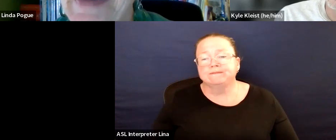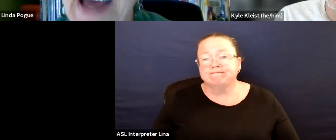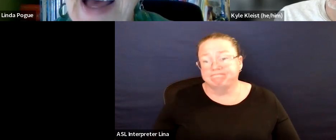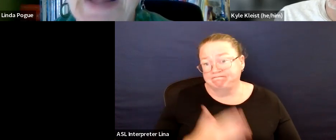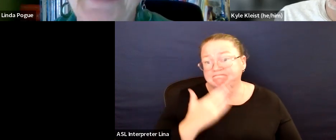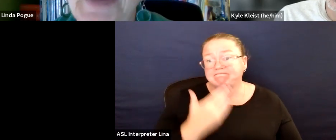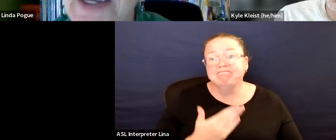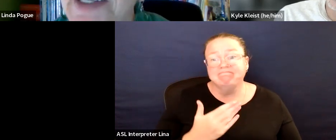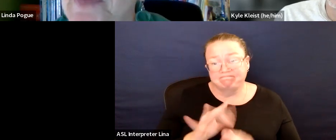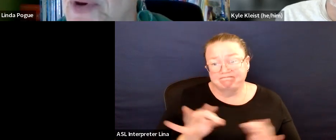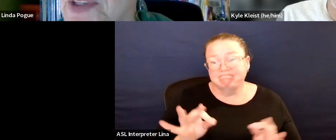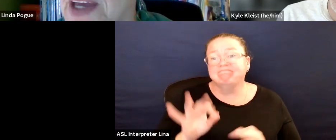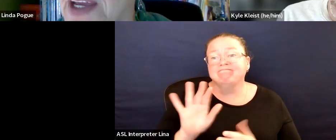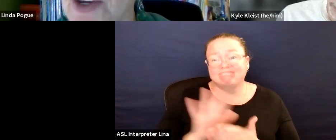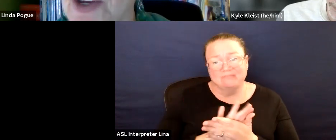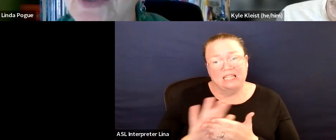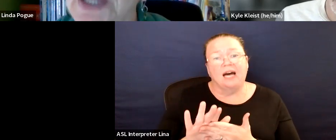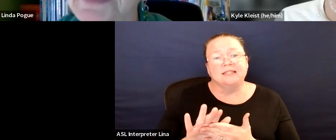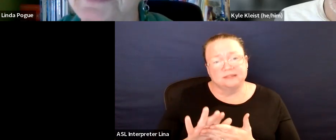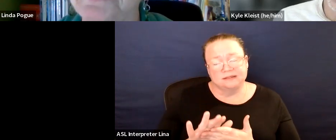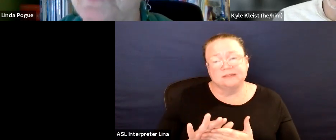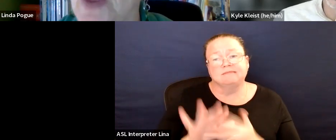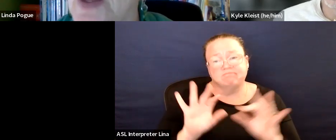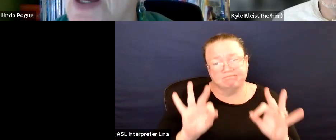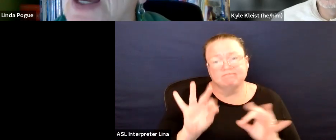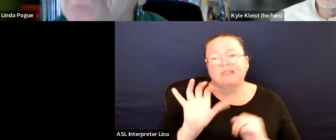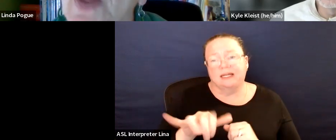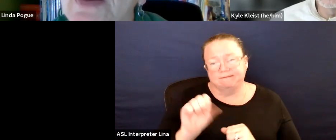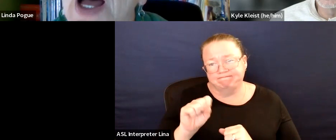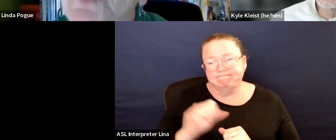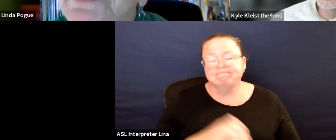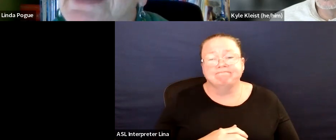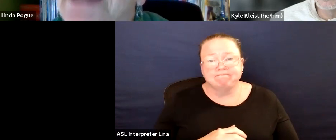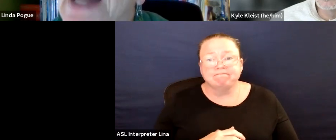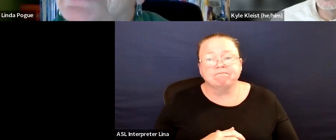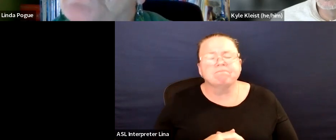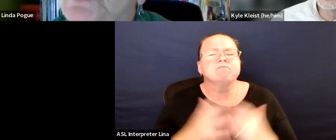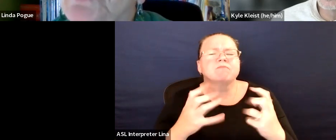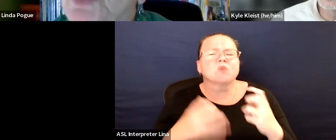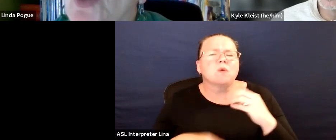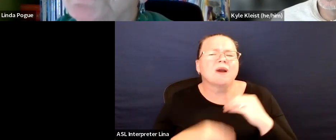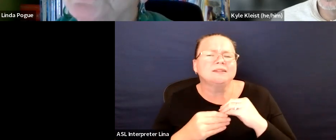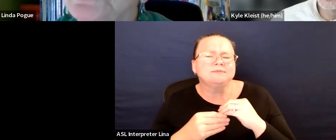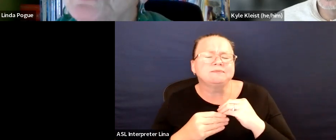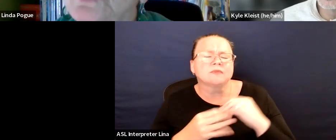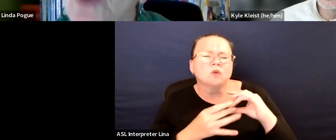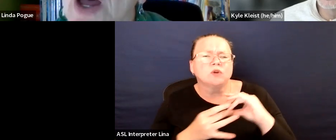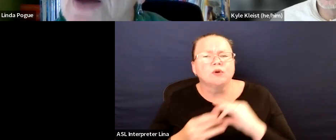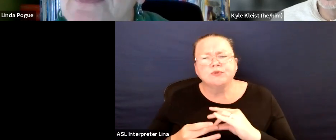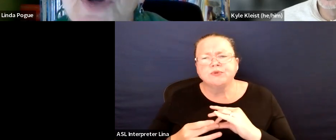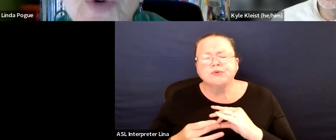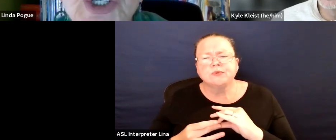said. nicely put. Thank you. Yes. I would just like to add something with regards